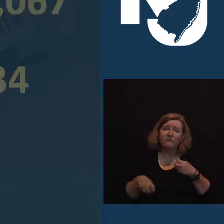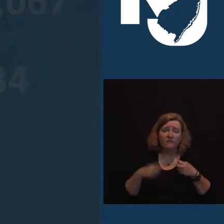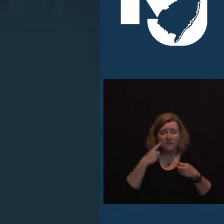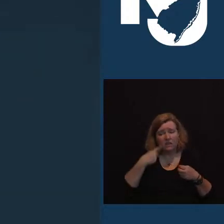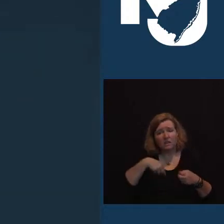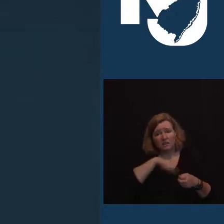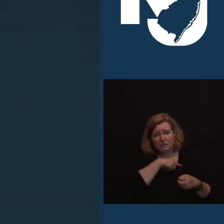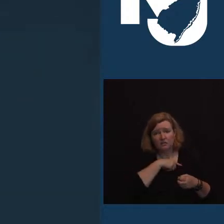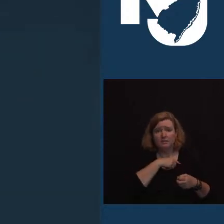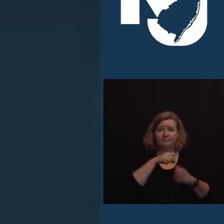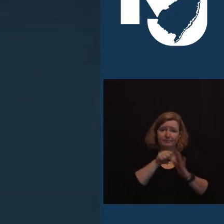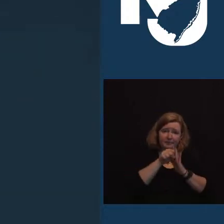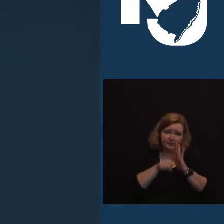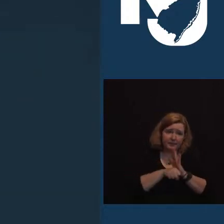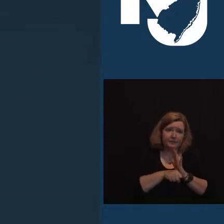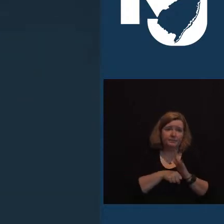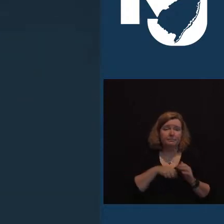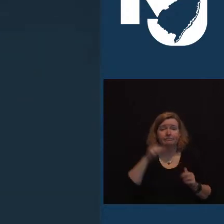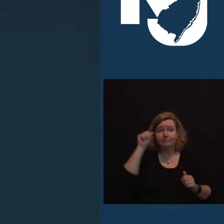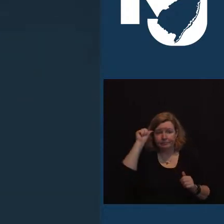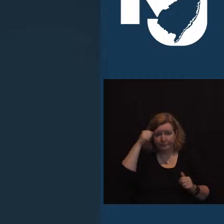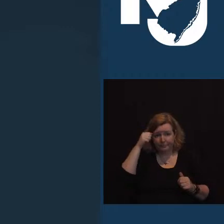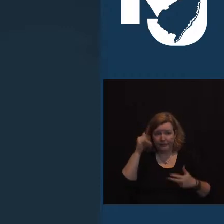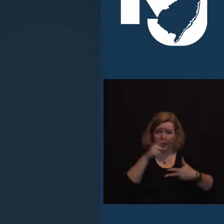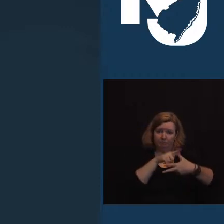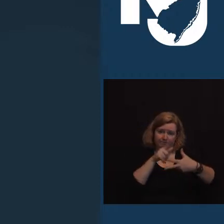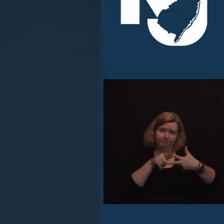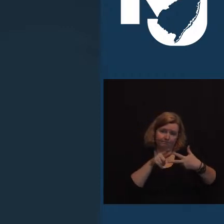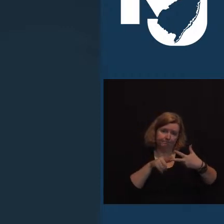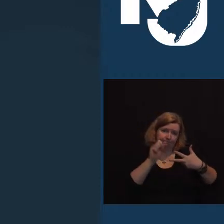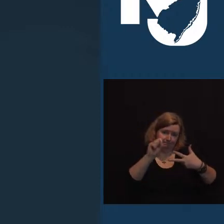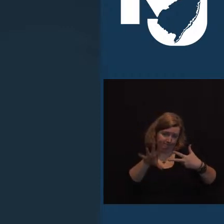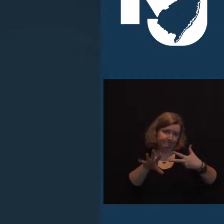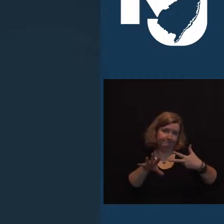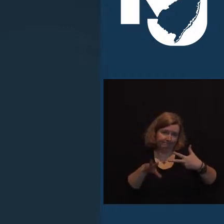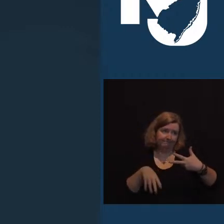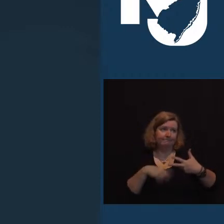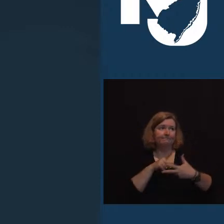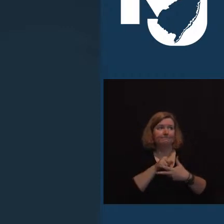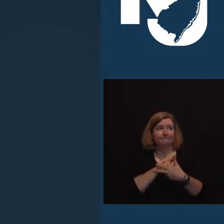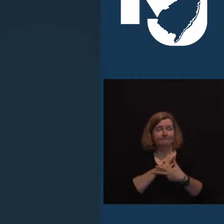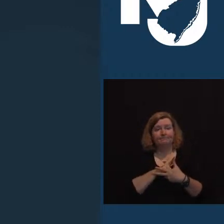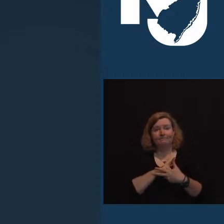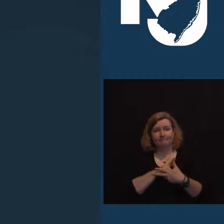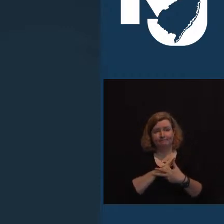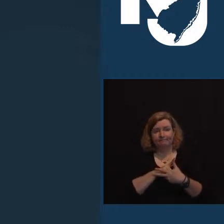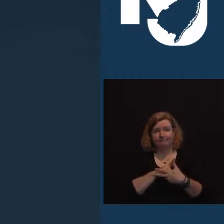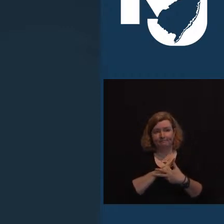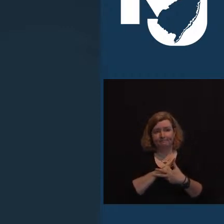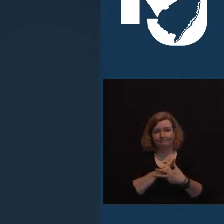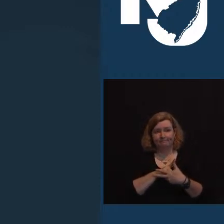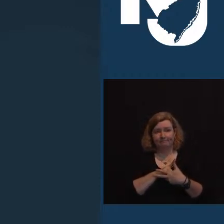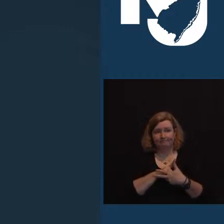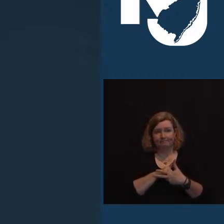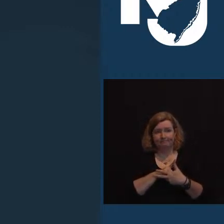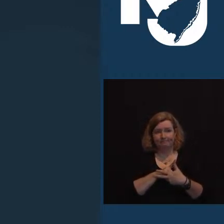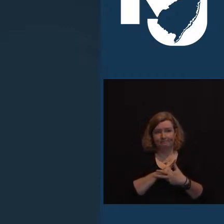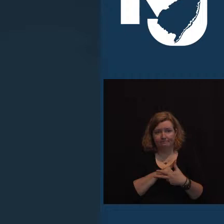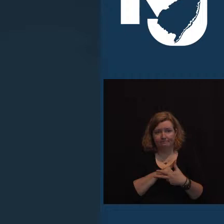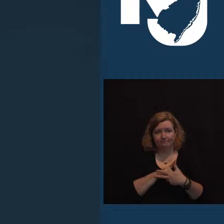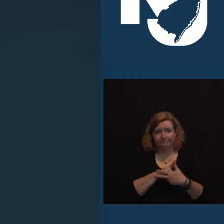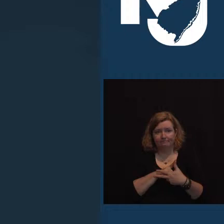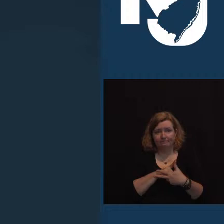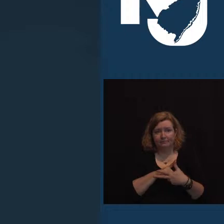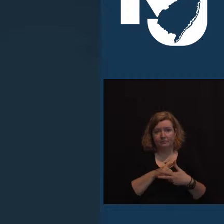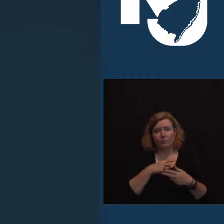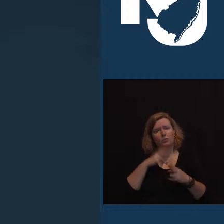Let's remember in particular 3 more of the blessed souls we have lost. First up today, we're going to begin by